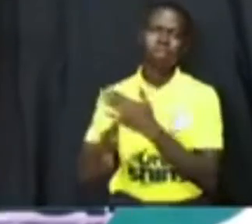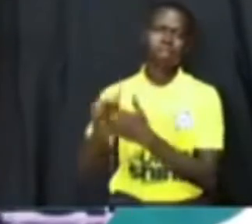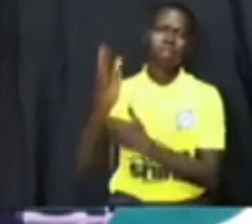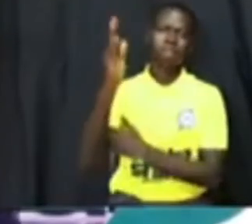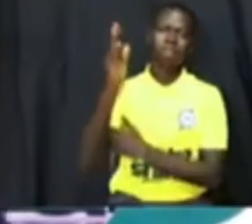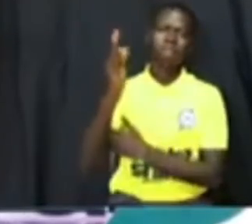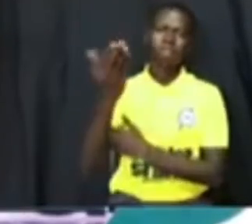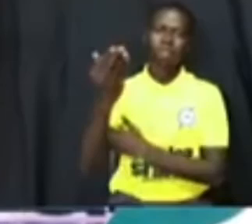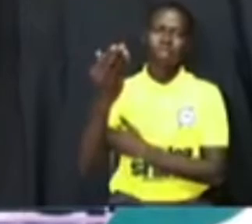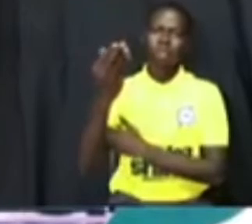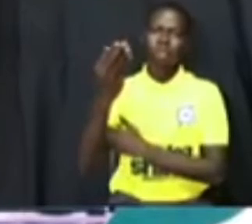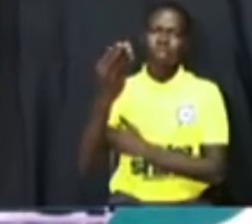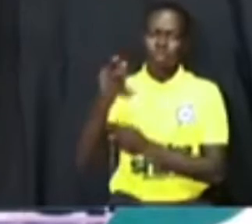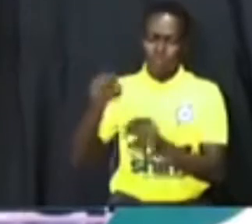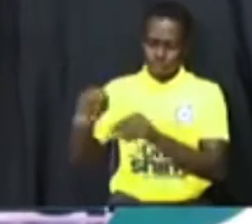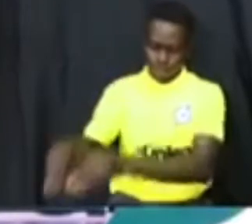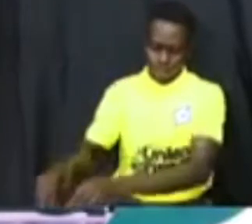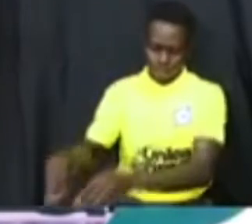Immerse yourself in this.